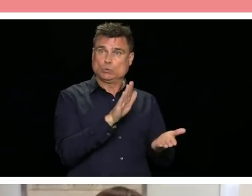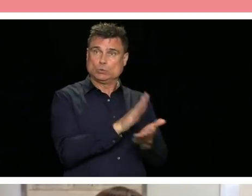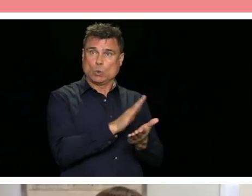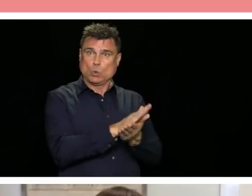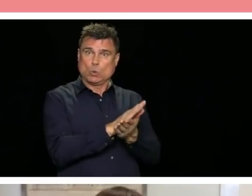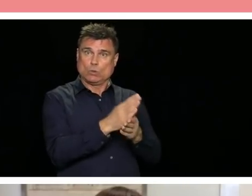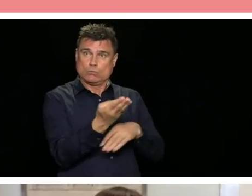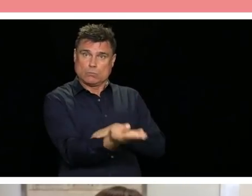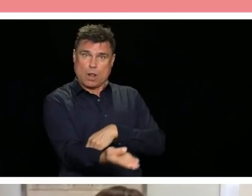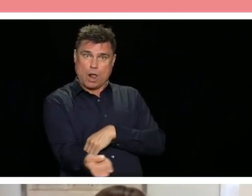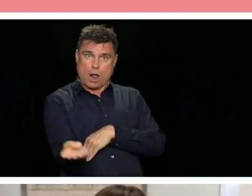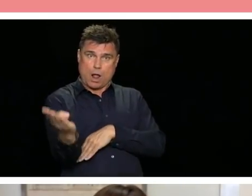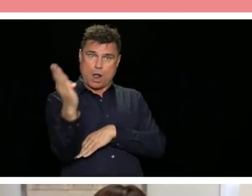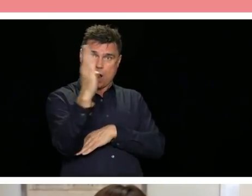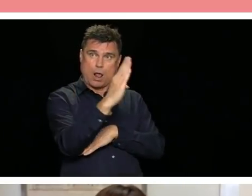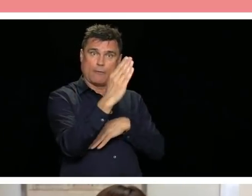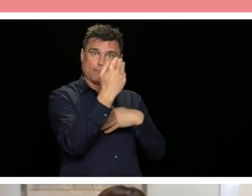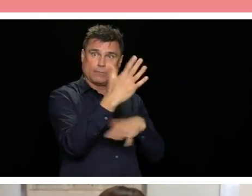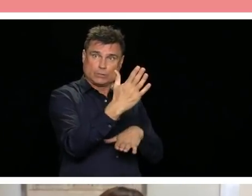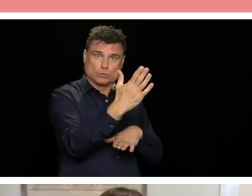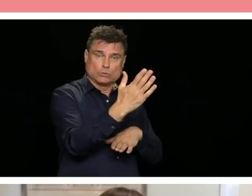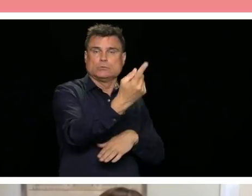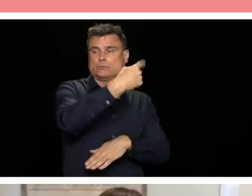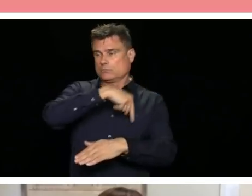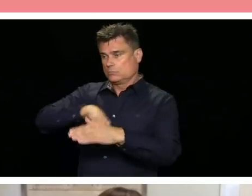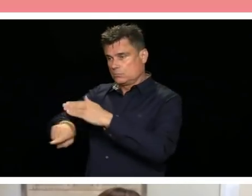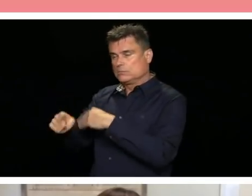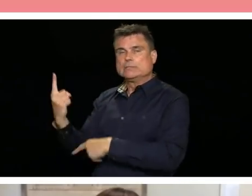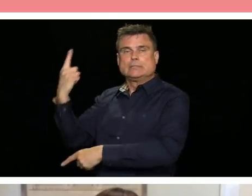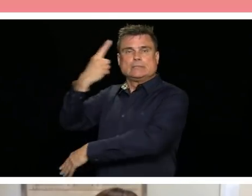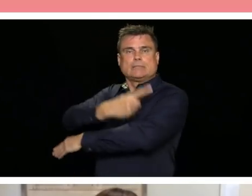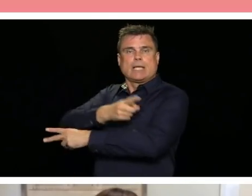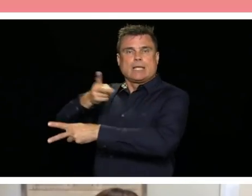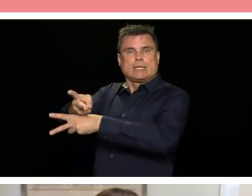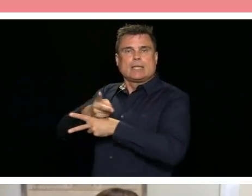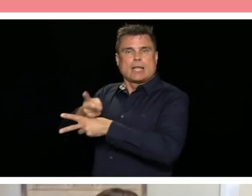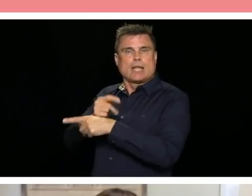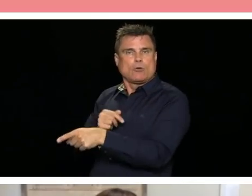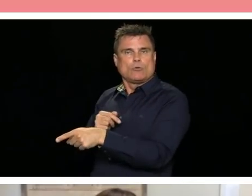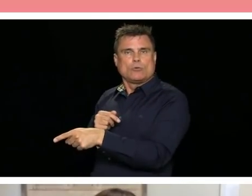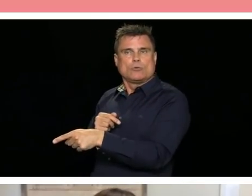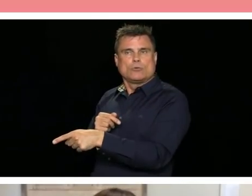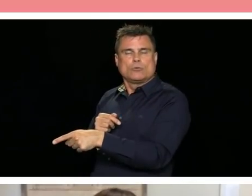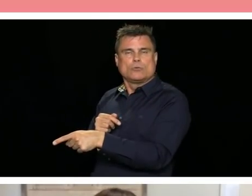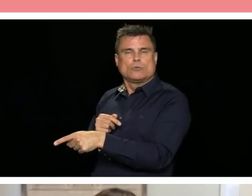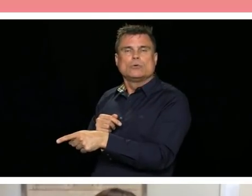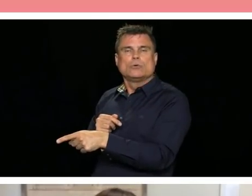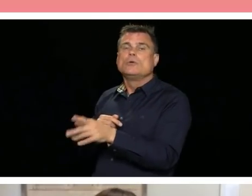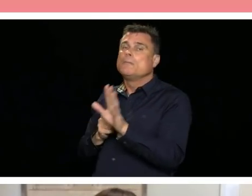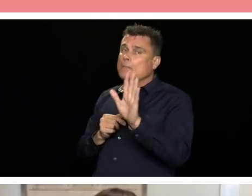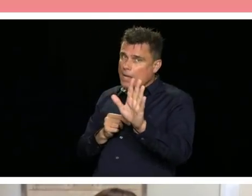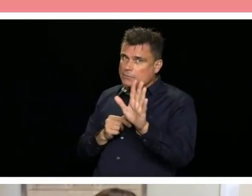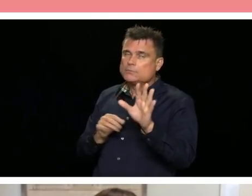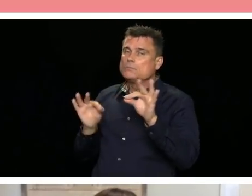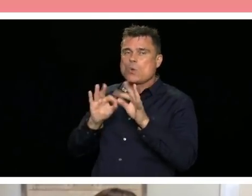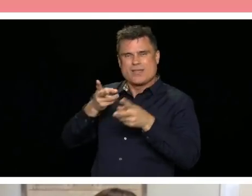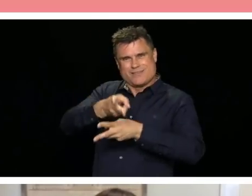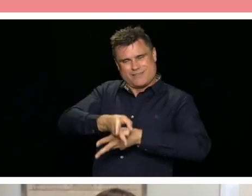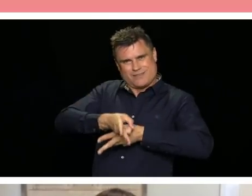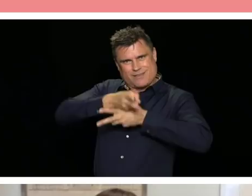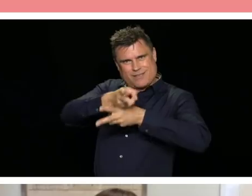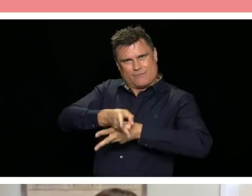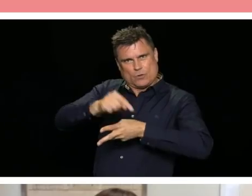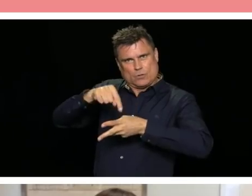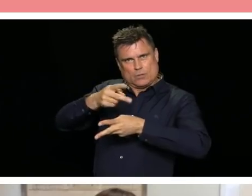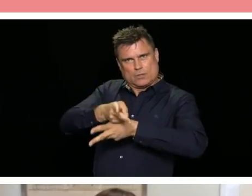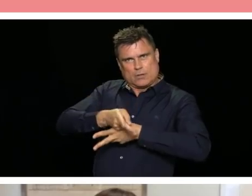that within a setting, we need to be careful. We need to make sure that it's the same children at a site working